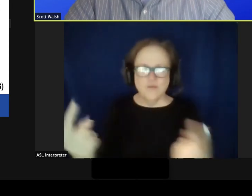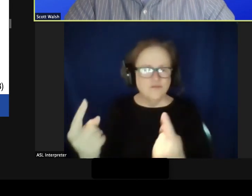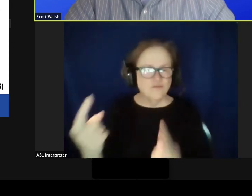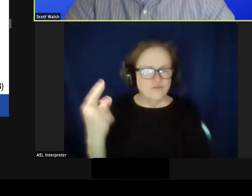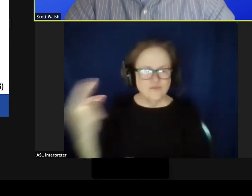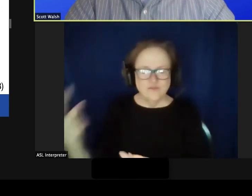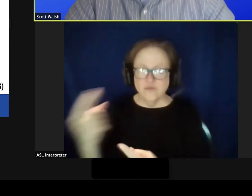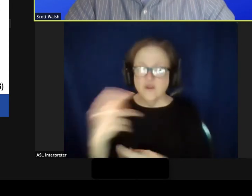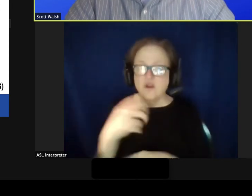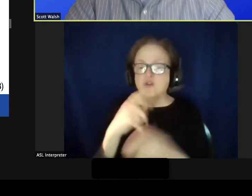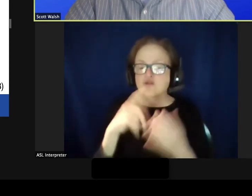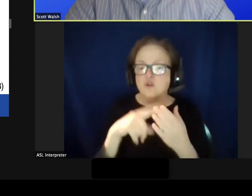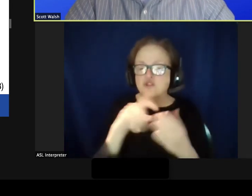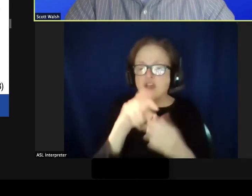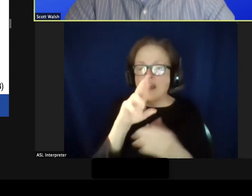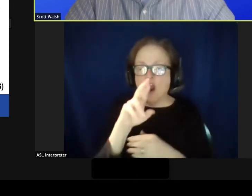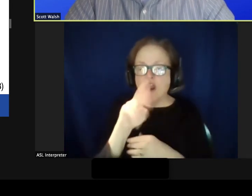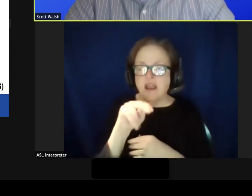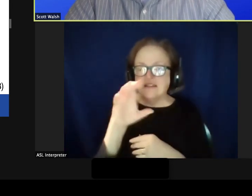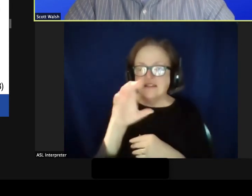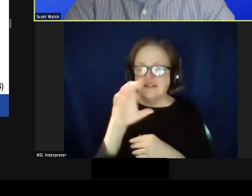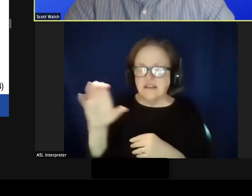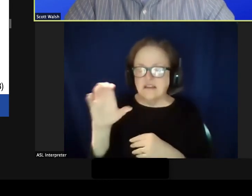out the RMTC DHH webpage.